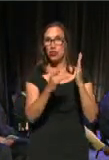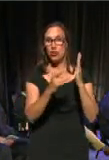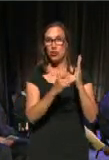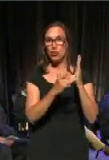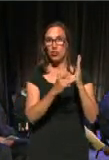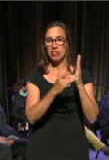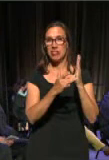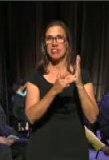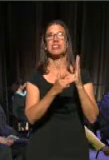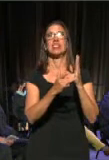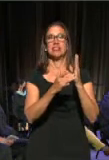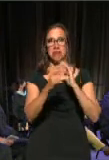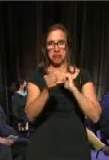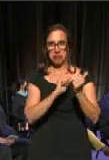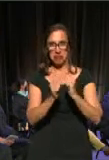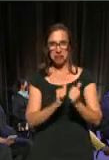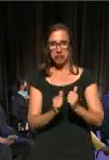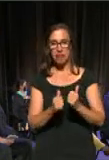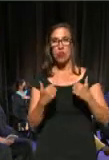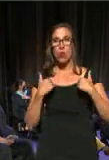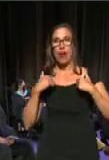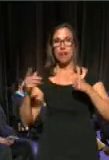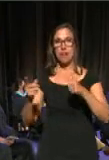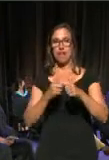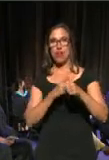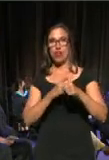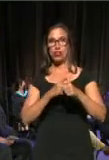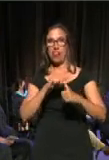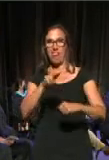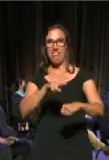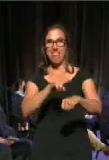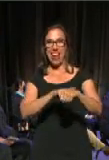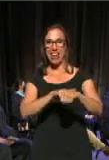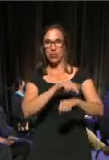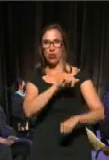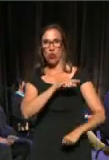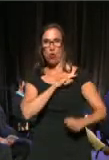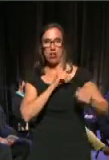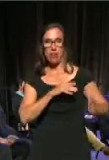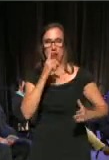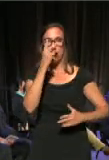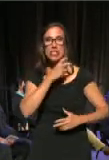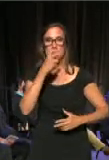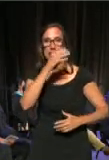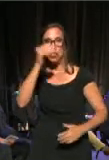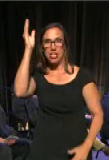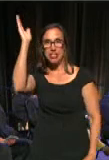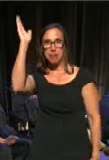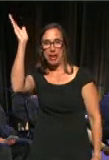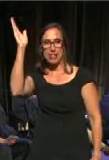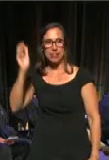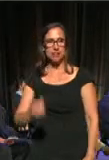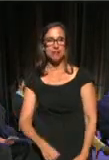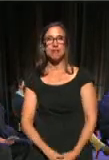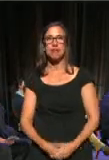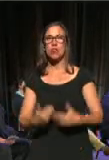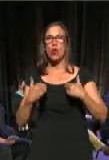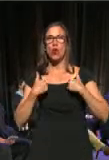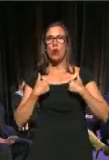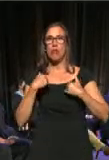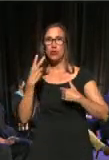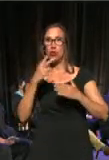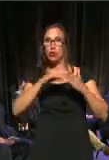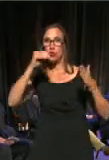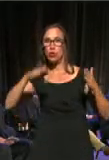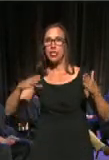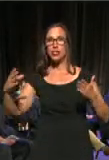Association competitions. We had our first national qualifier in speech and debate. We had two